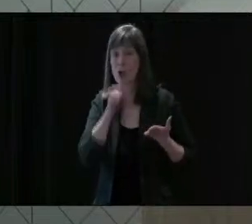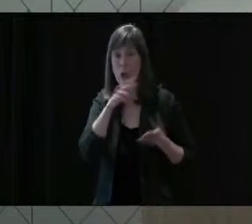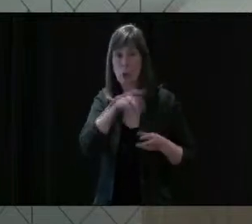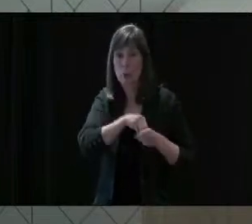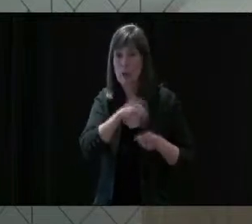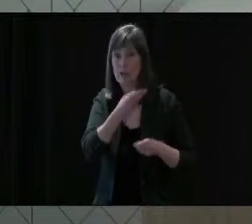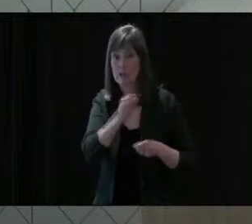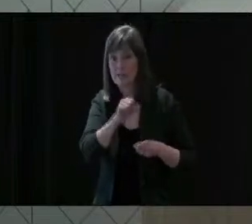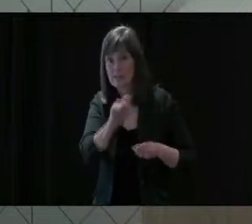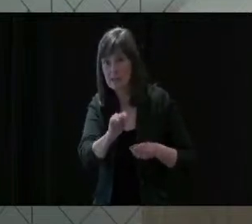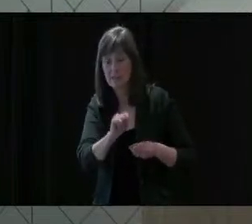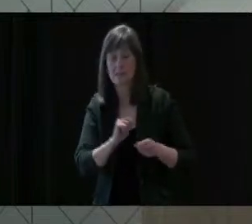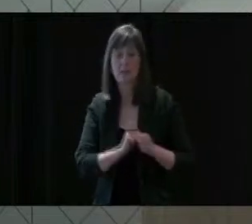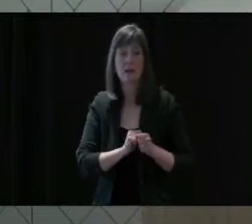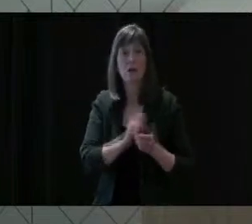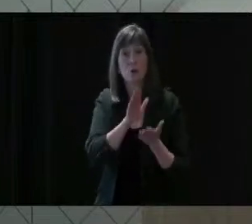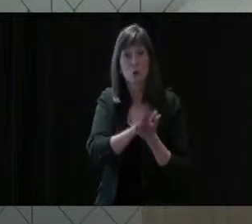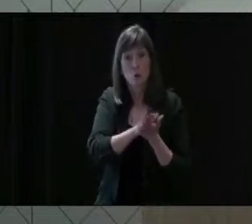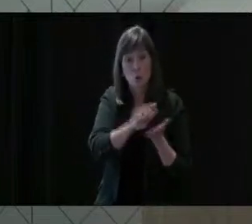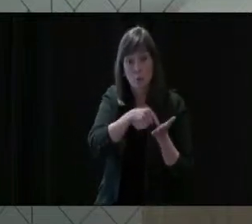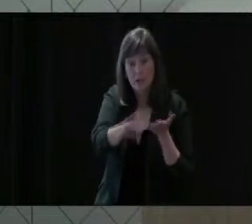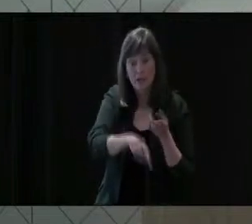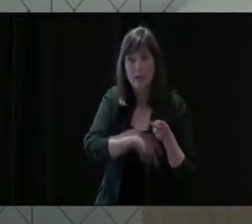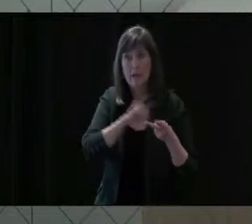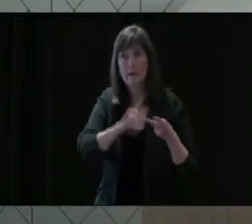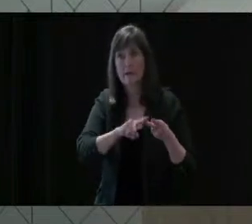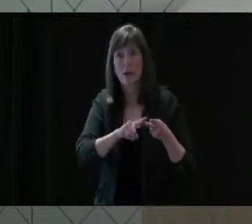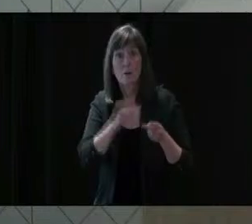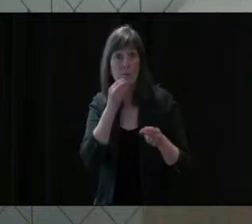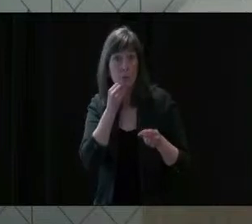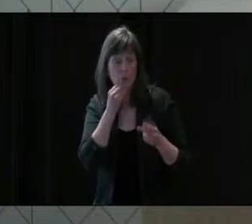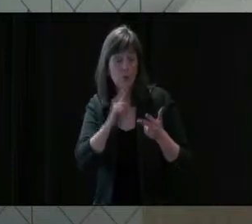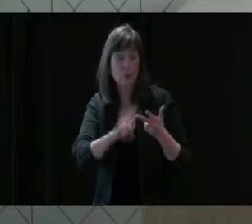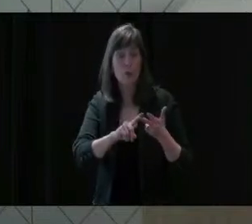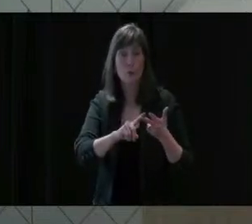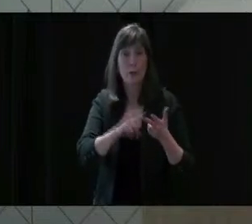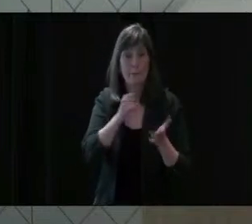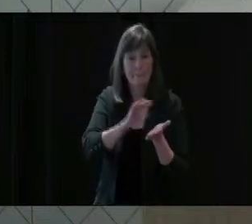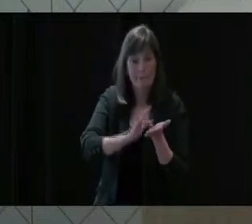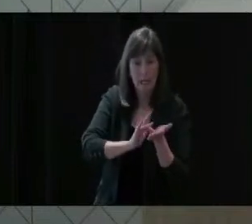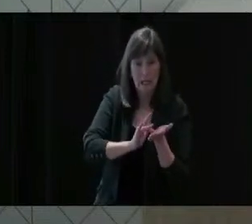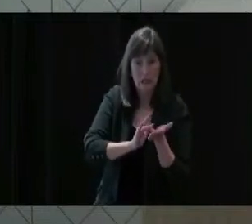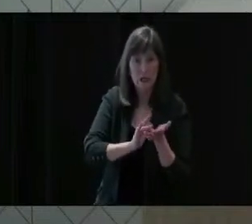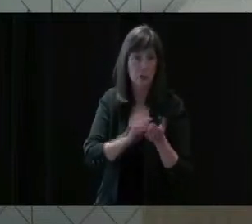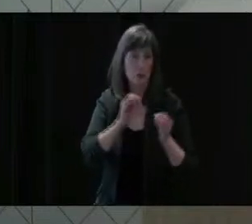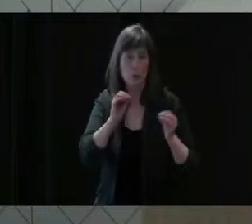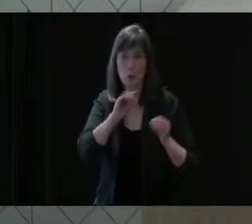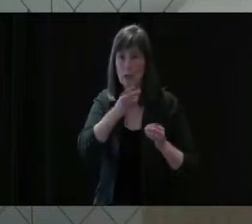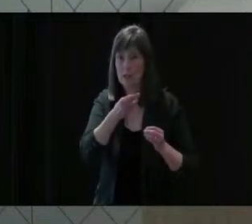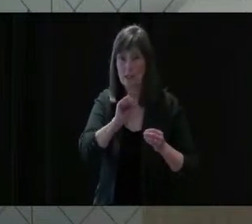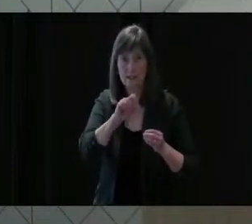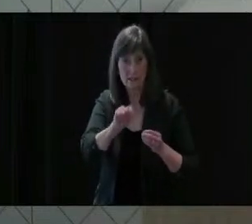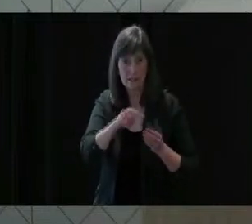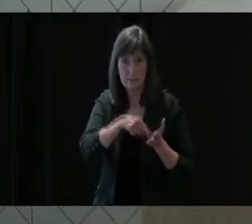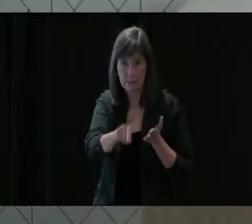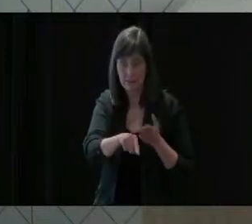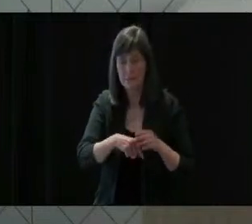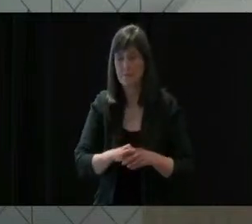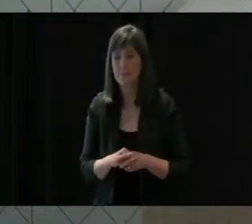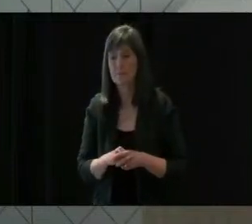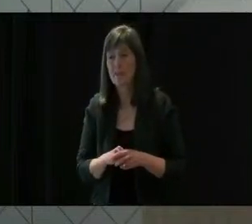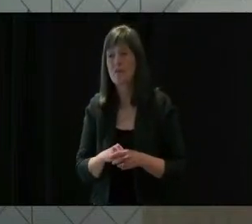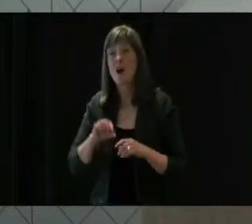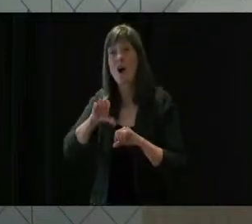drugs, tuition. We have probably more exemptions as we looked across sales taxes, in the